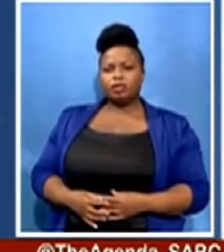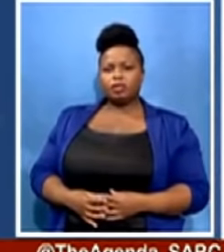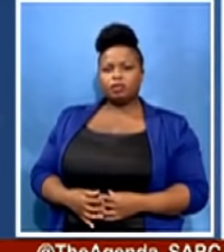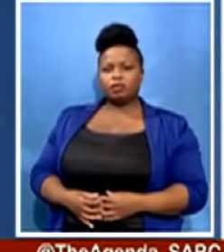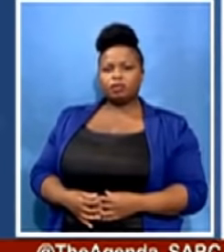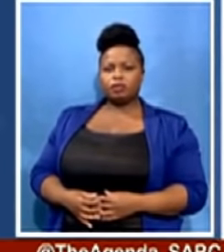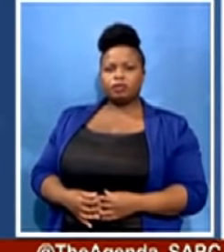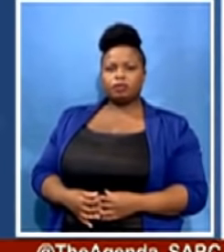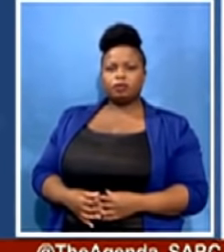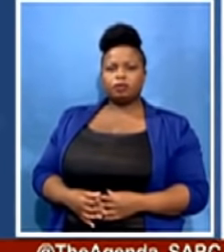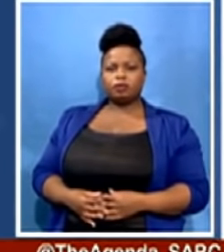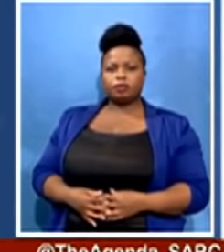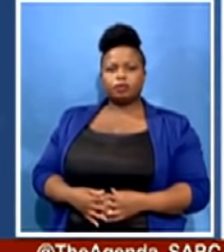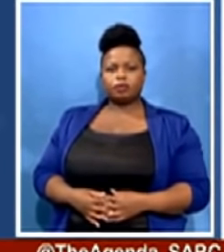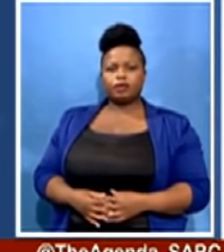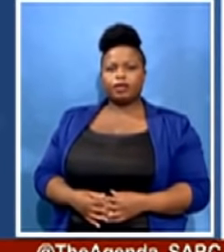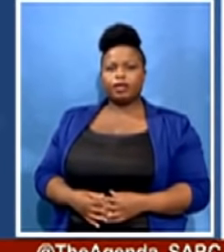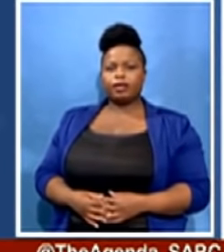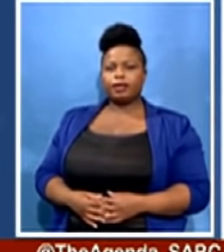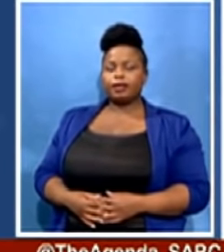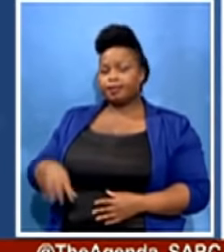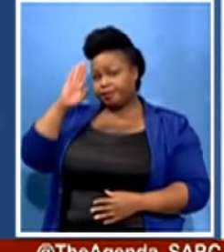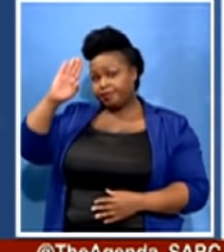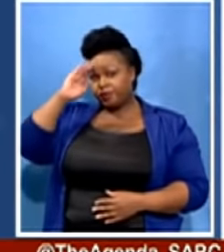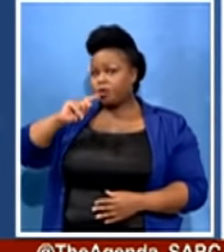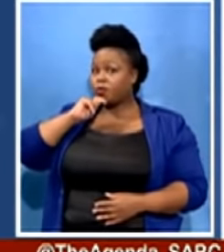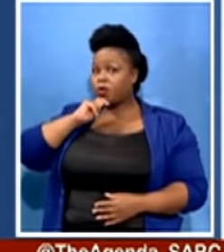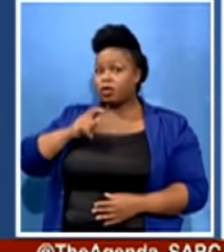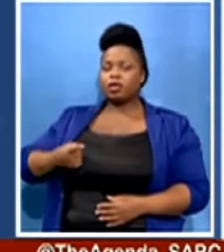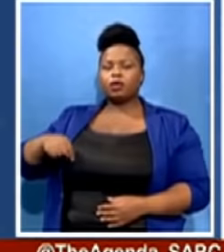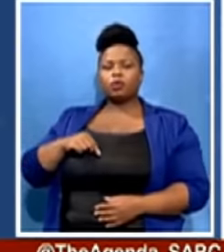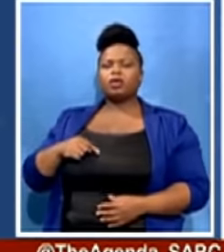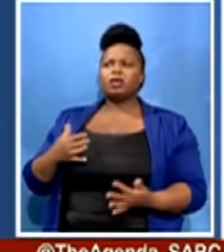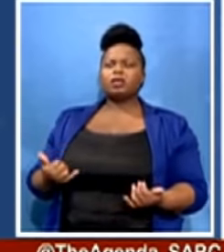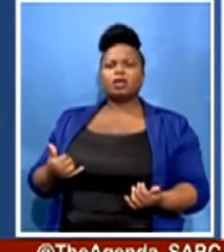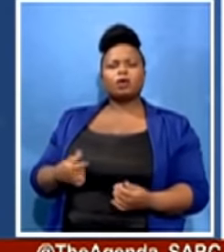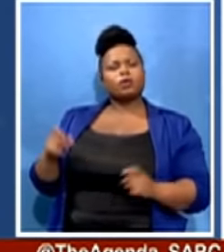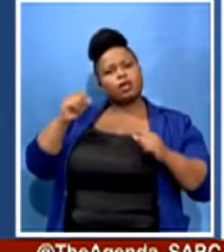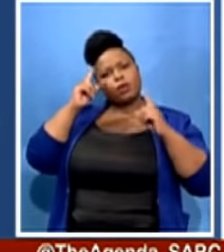Well, good morning, good afternoon. We are only aware of two